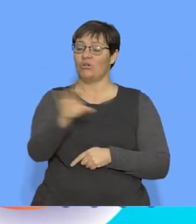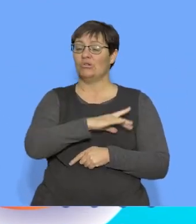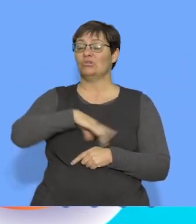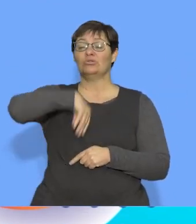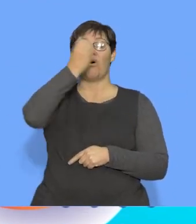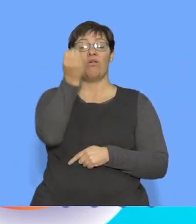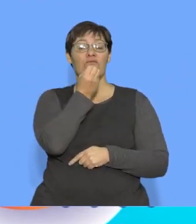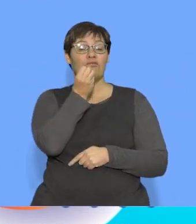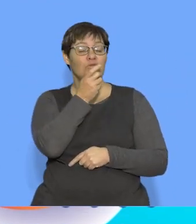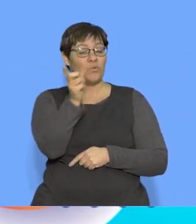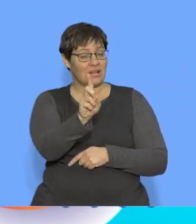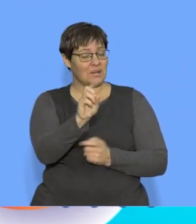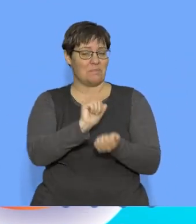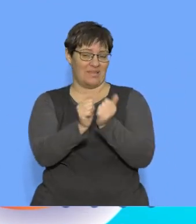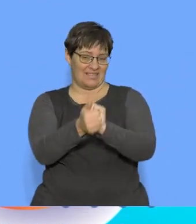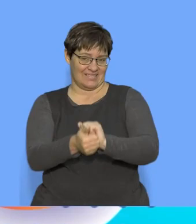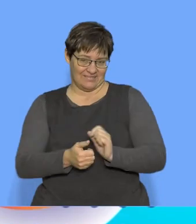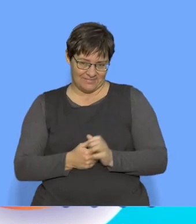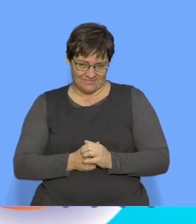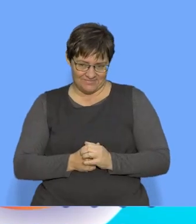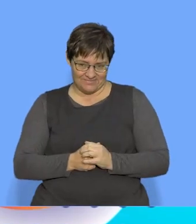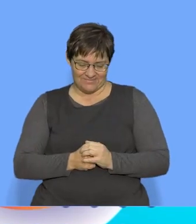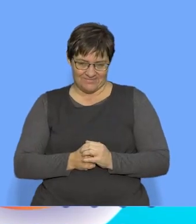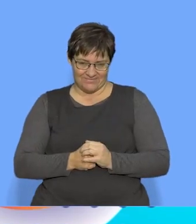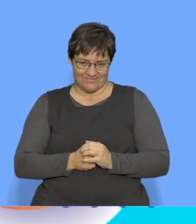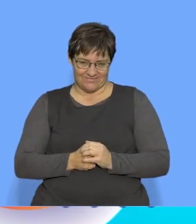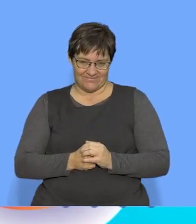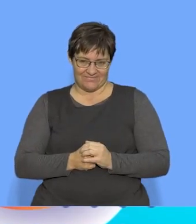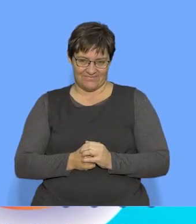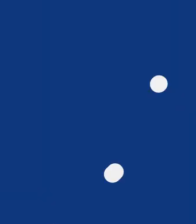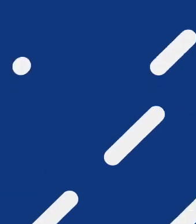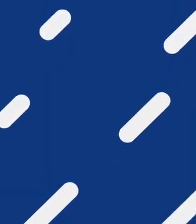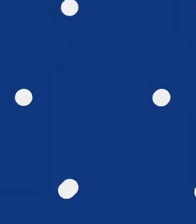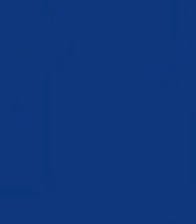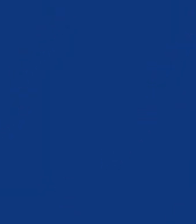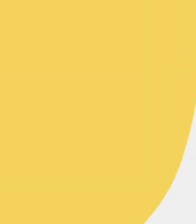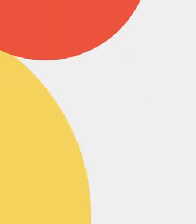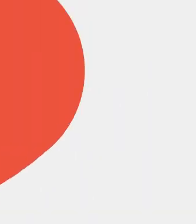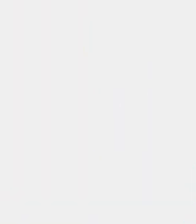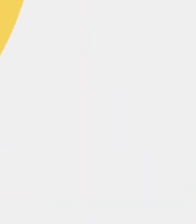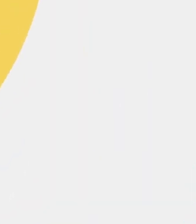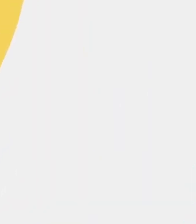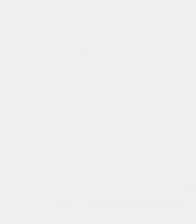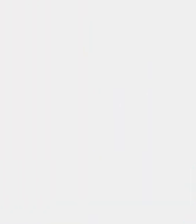words that mathematics is food for the soul.